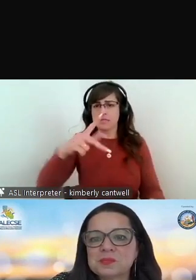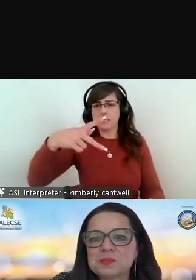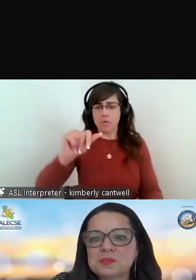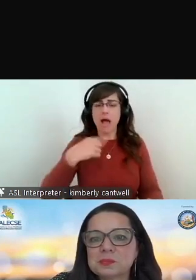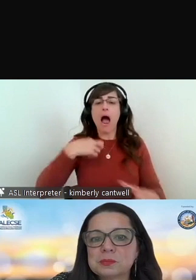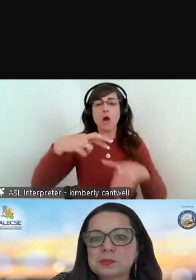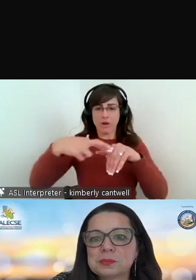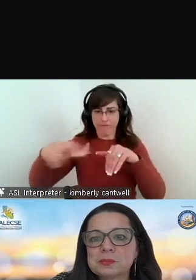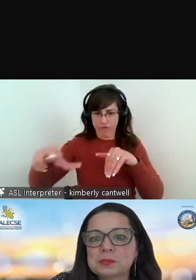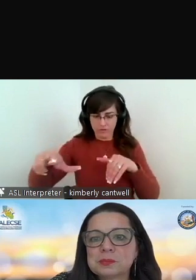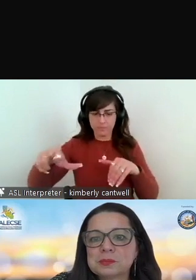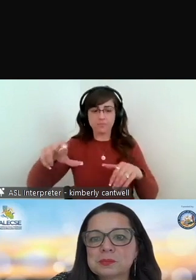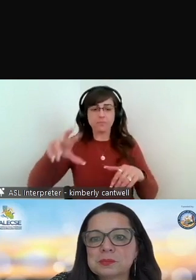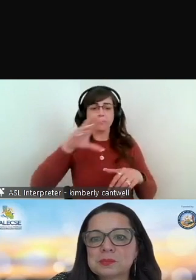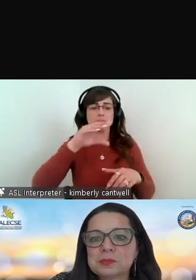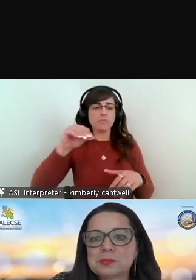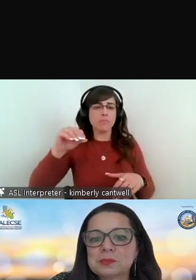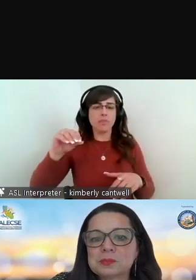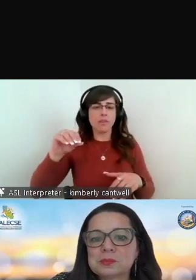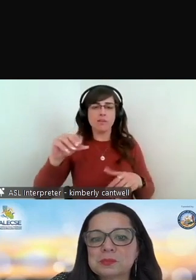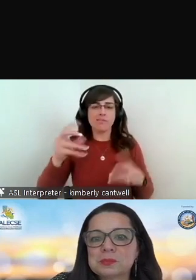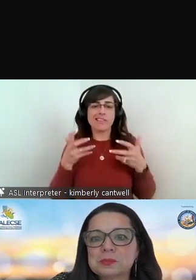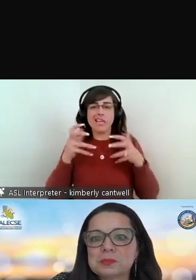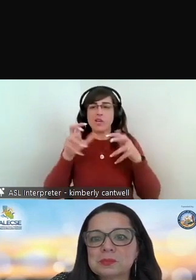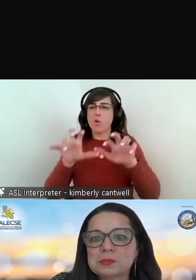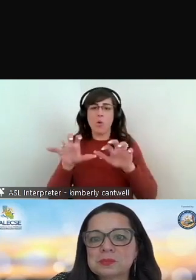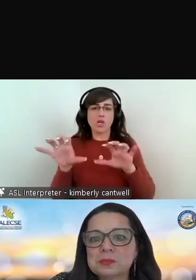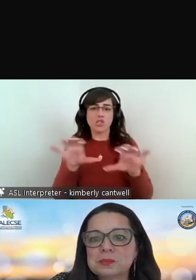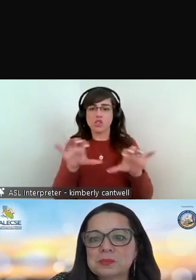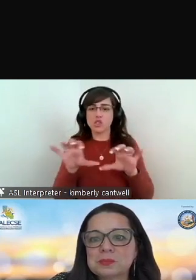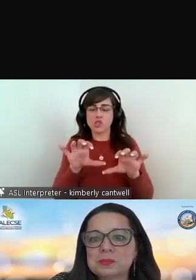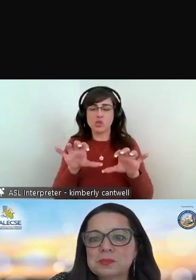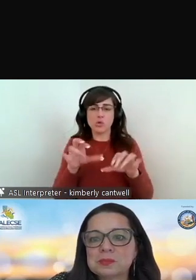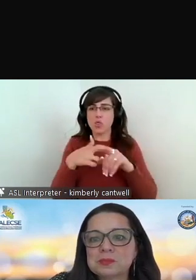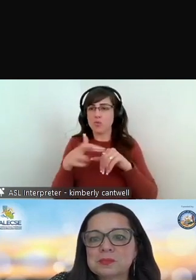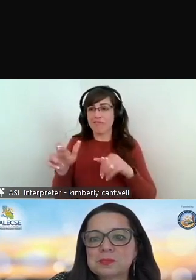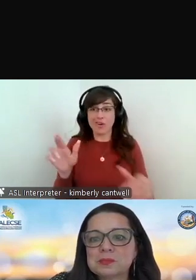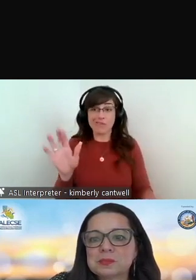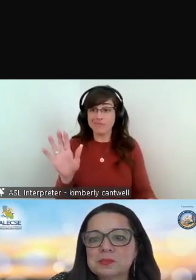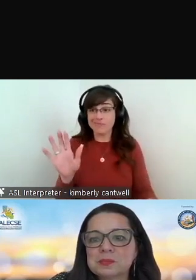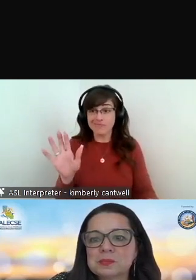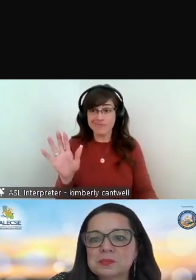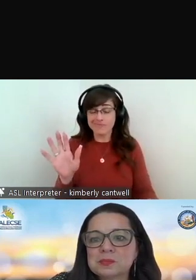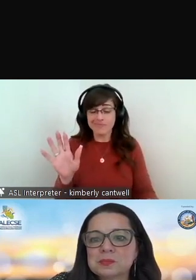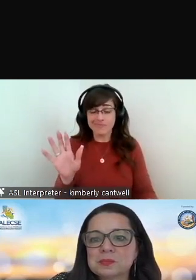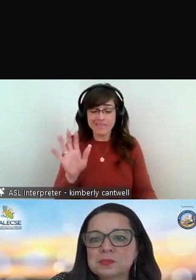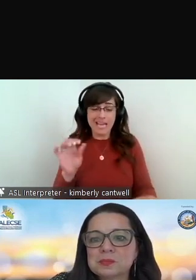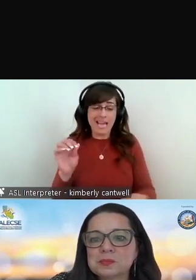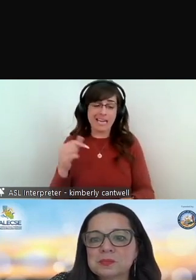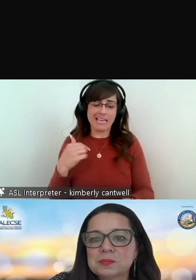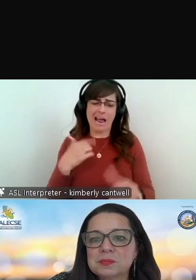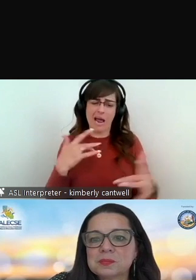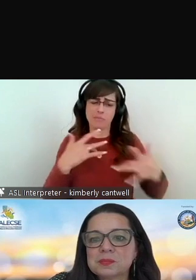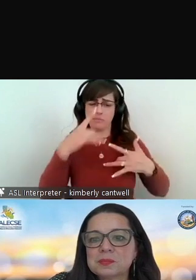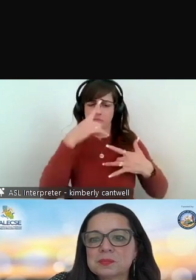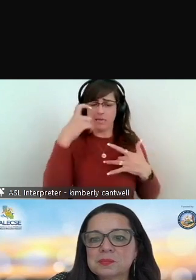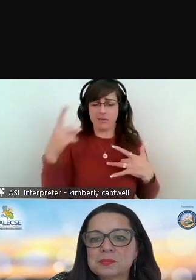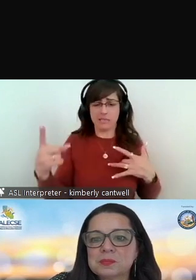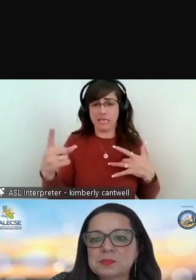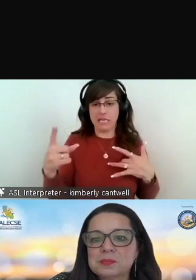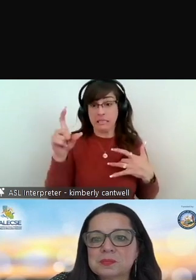I refer him and they just don't want to do the referral. And I'm concerned because